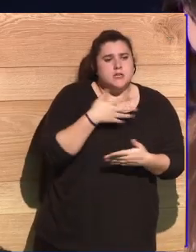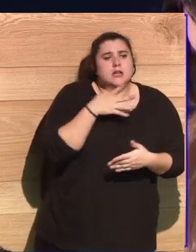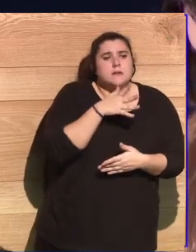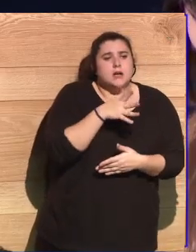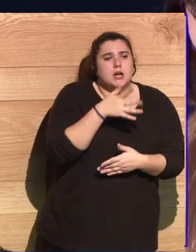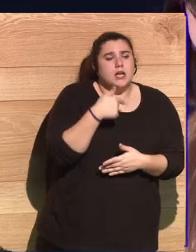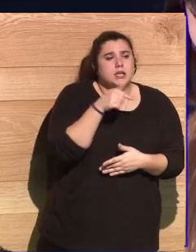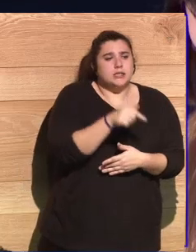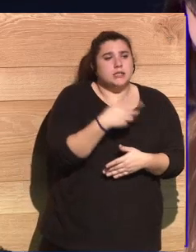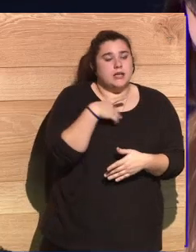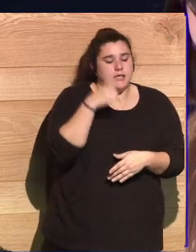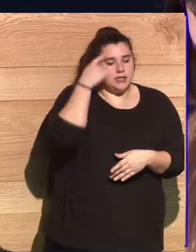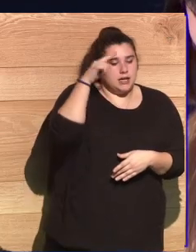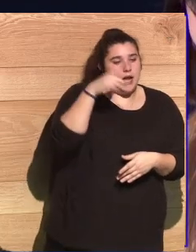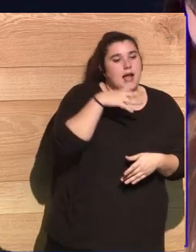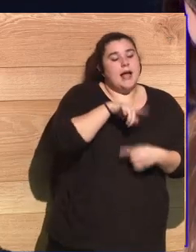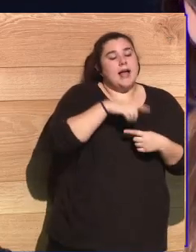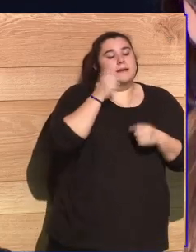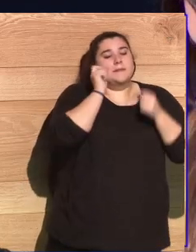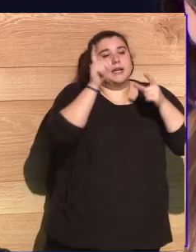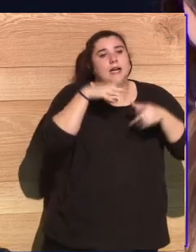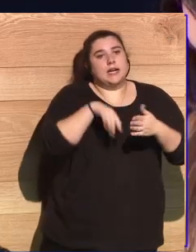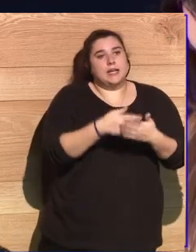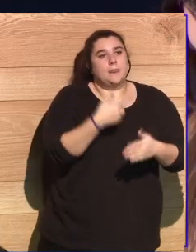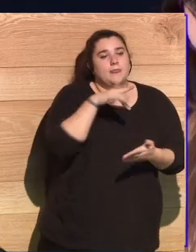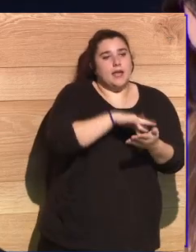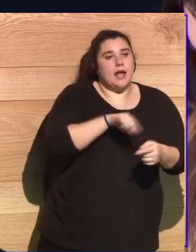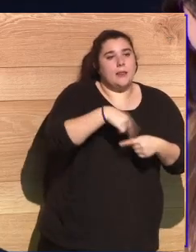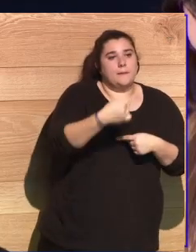were all the people who had been running 26 miles.